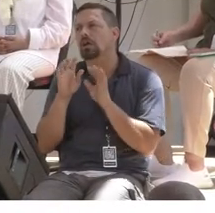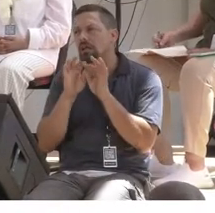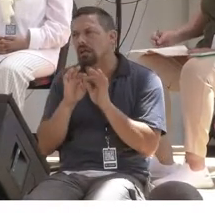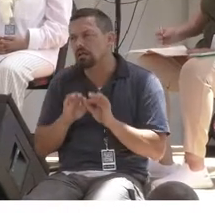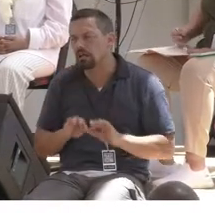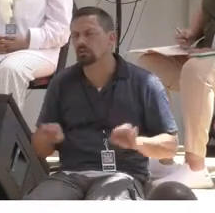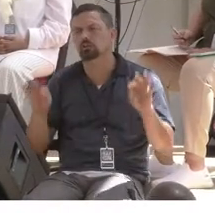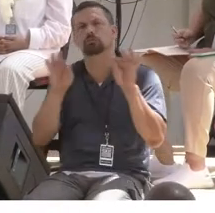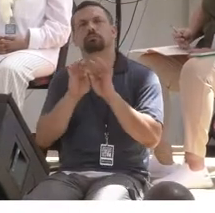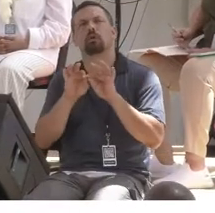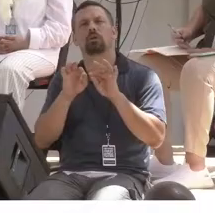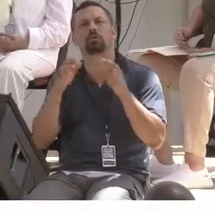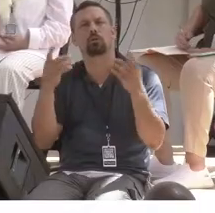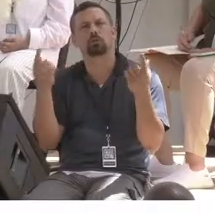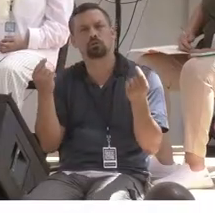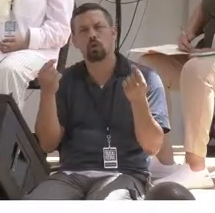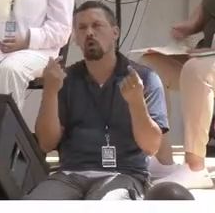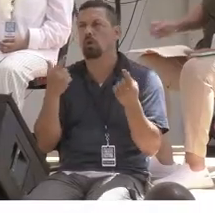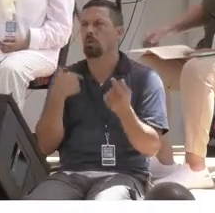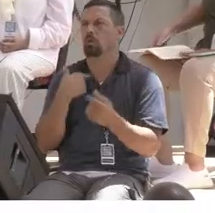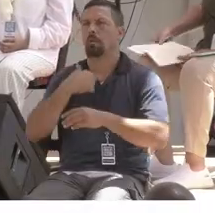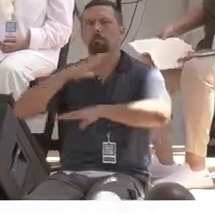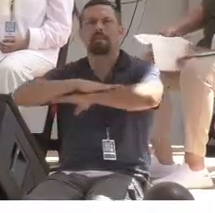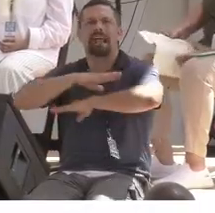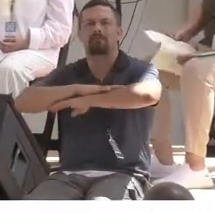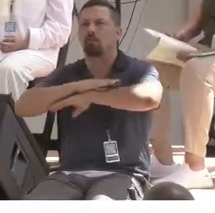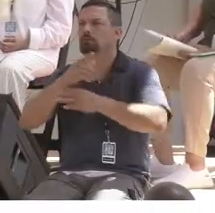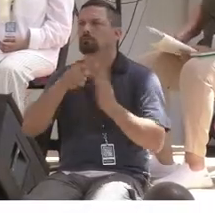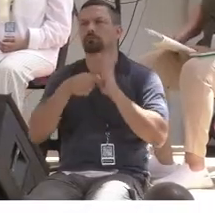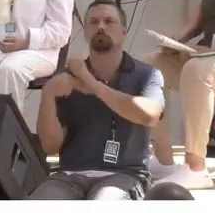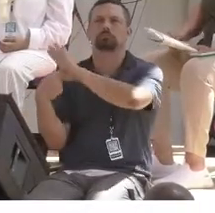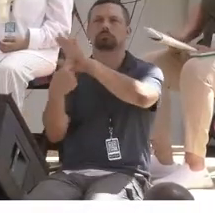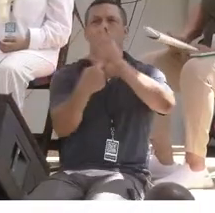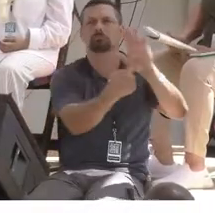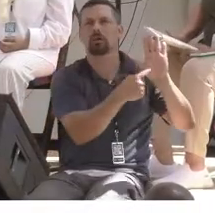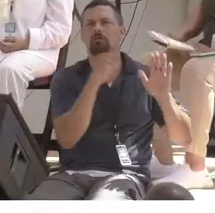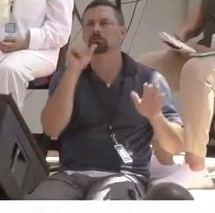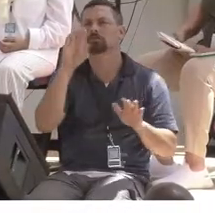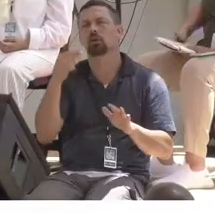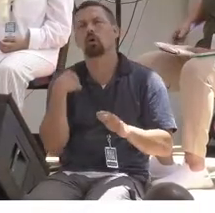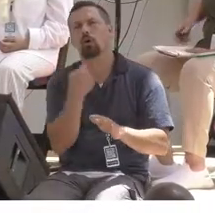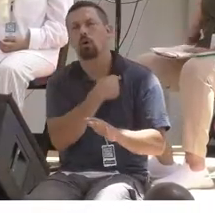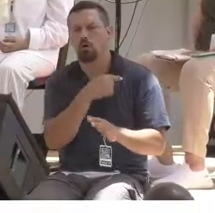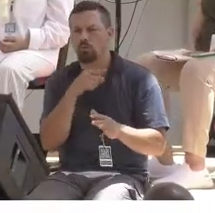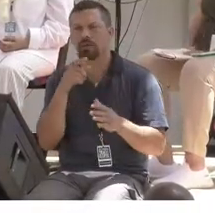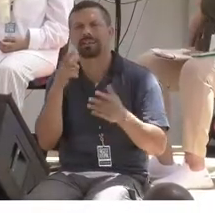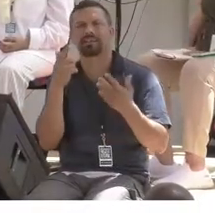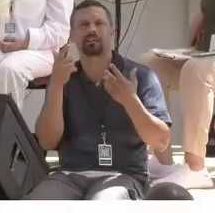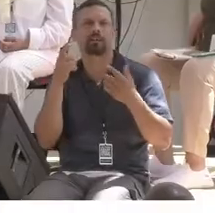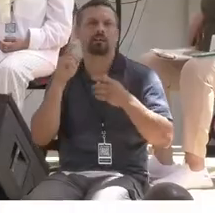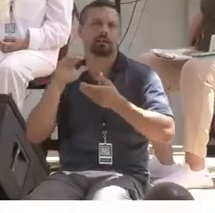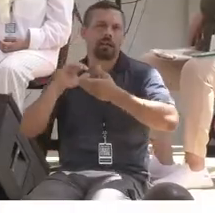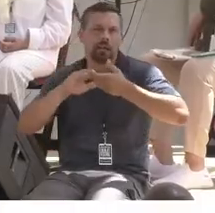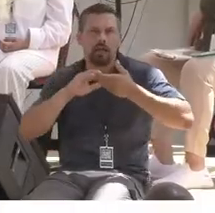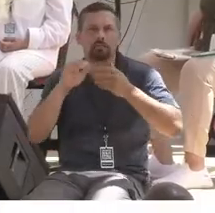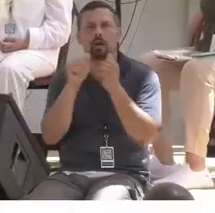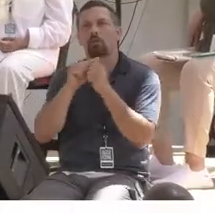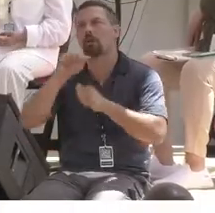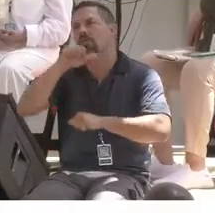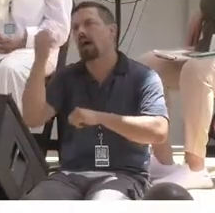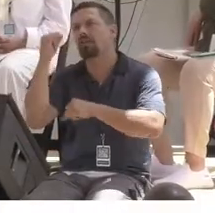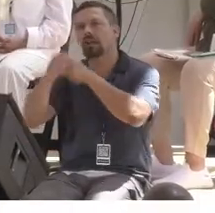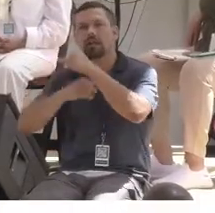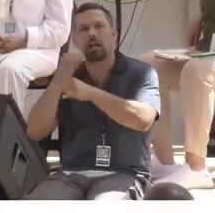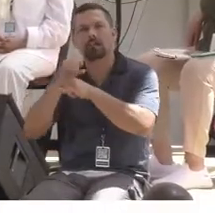serve as a platform where these products you make, where they can reach and what recognition they get. So we take part in design fairs. We collaborate with international